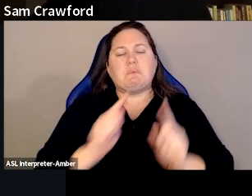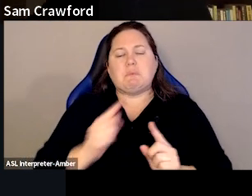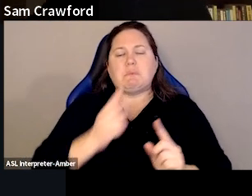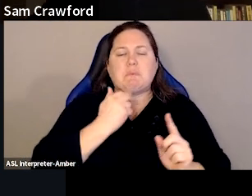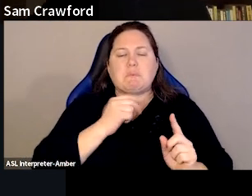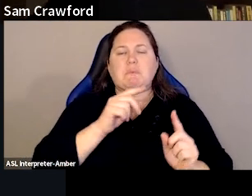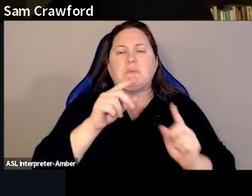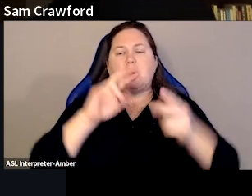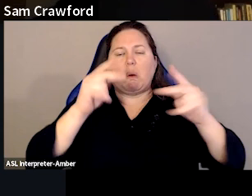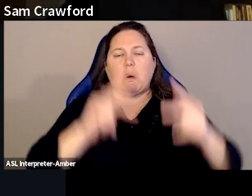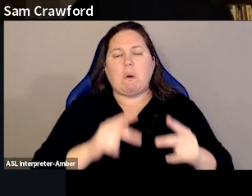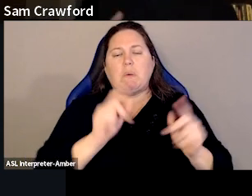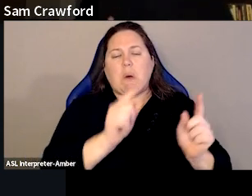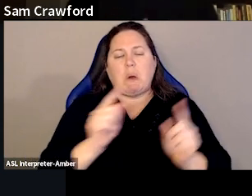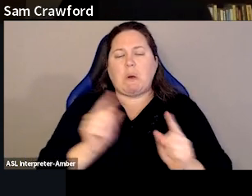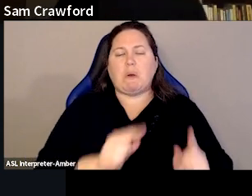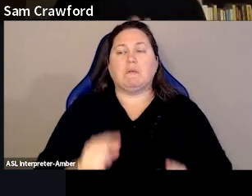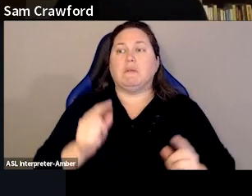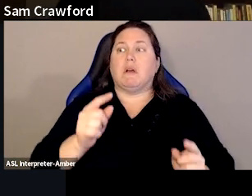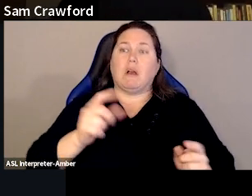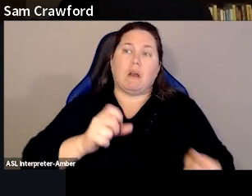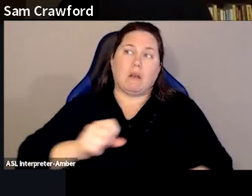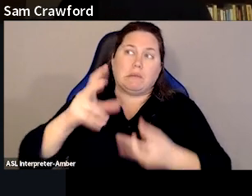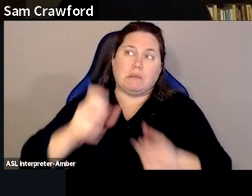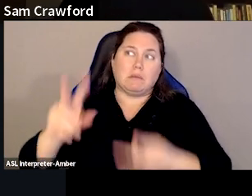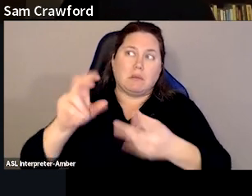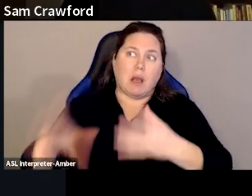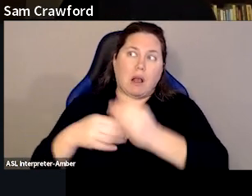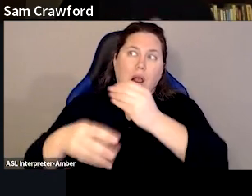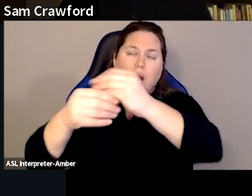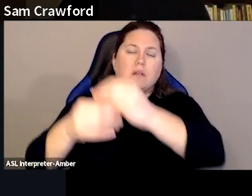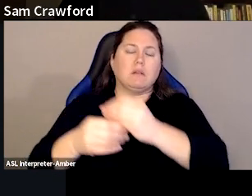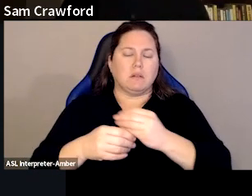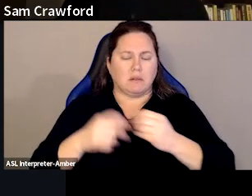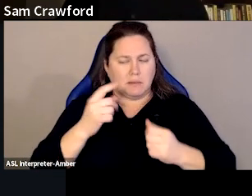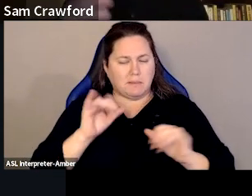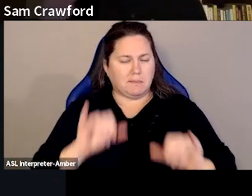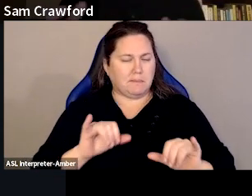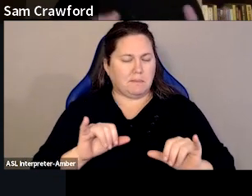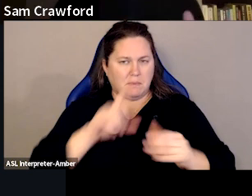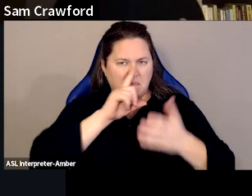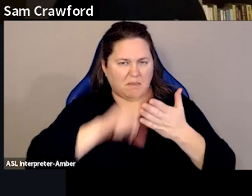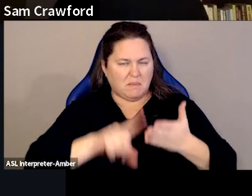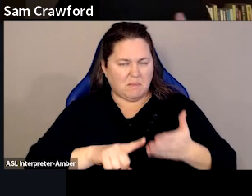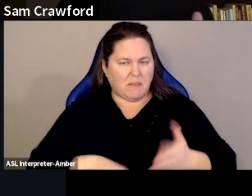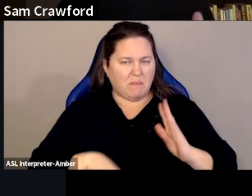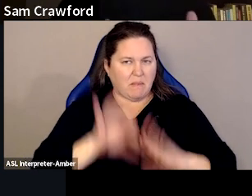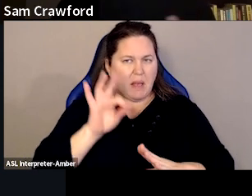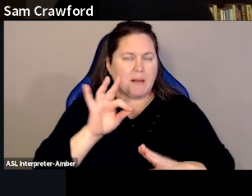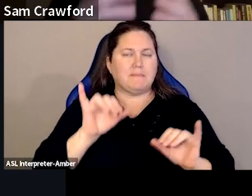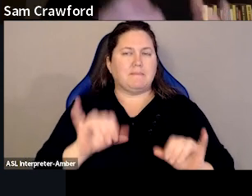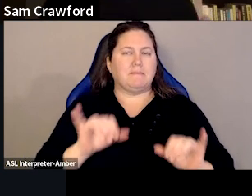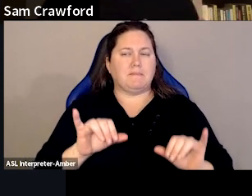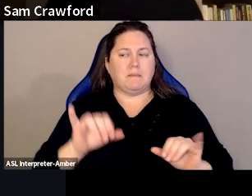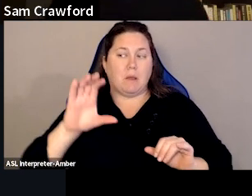a little bit. And as I began to research and learn, it became clear that pairing of the best bits of no code, for